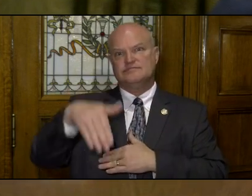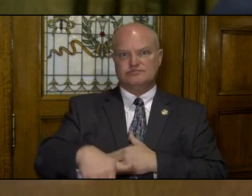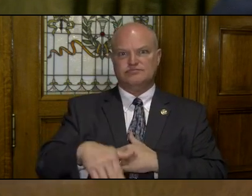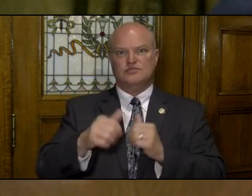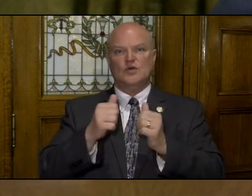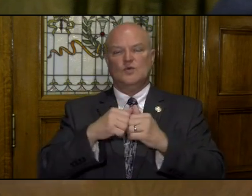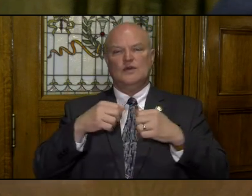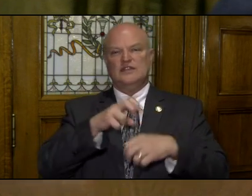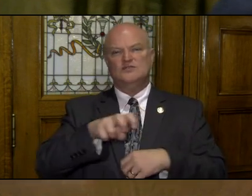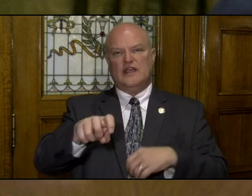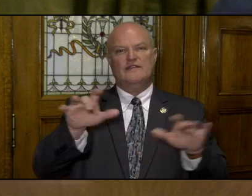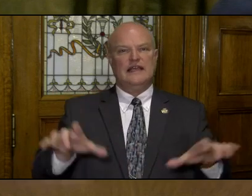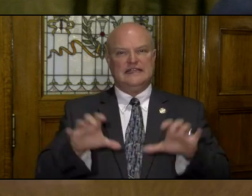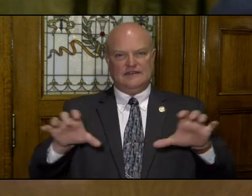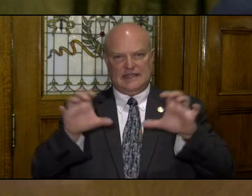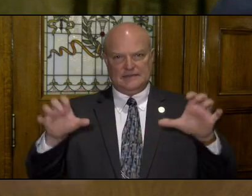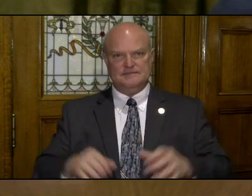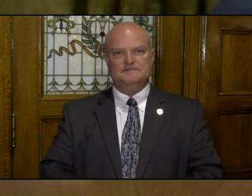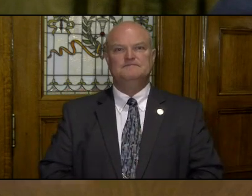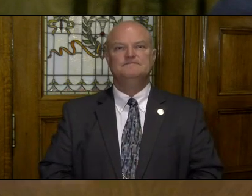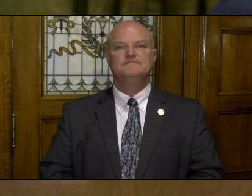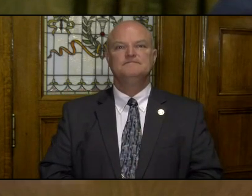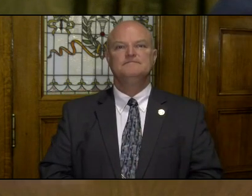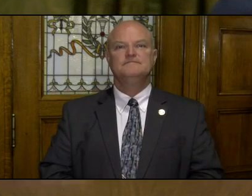in travel activity.